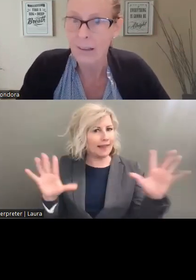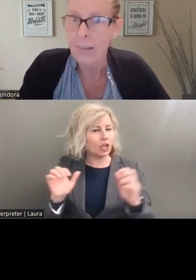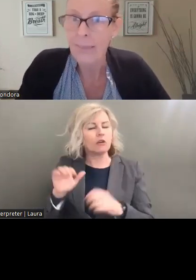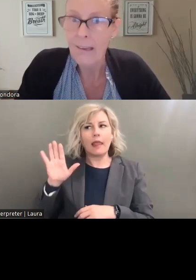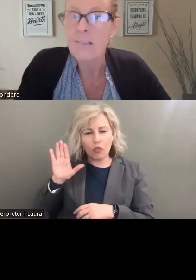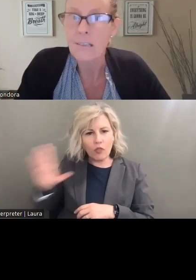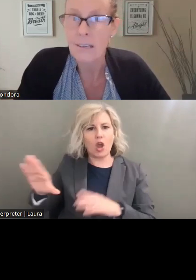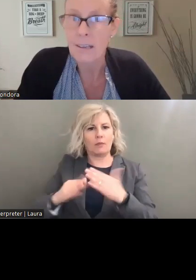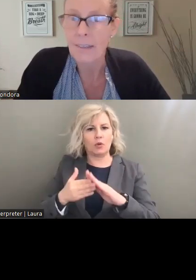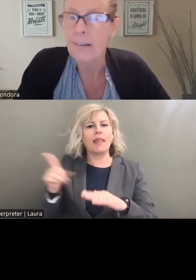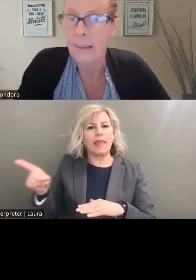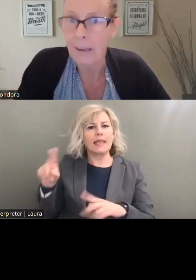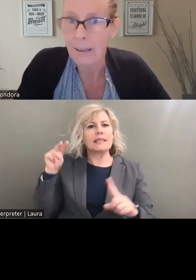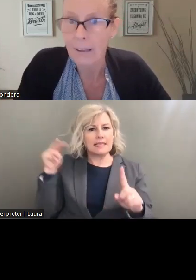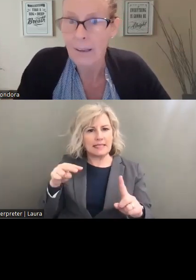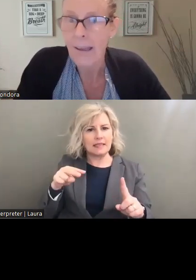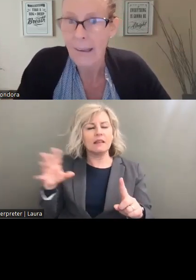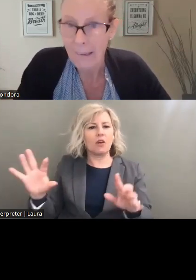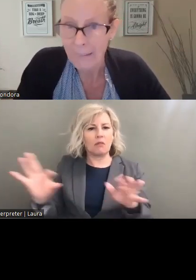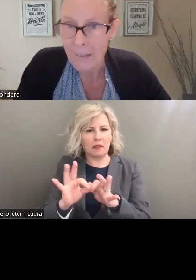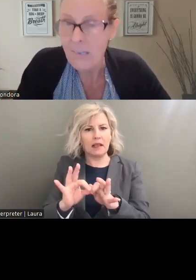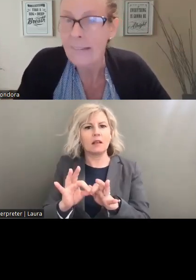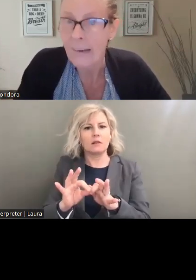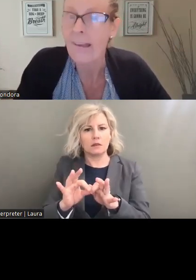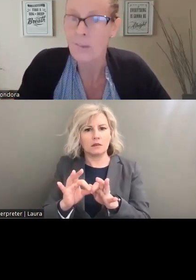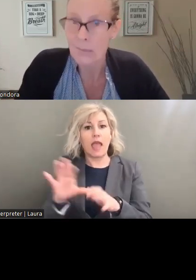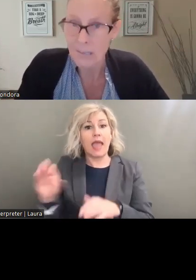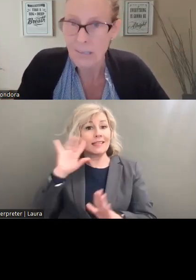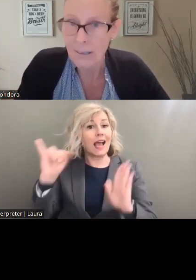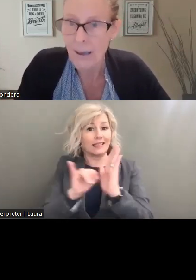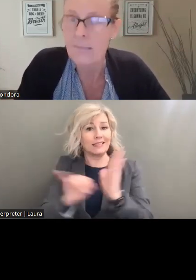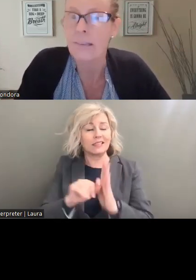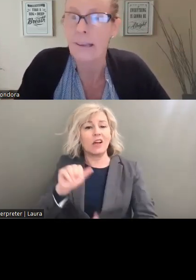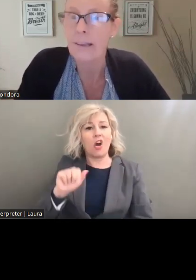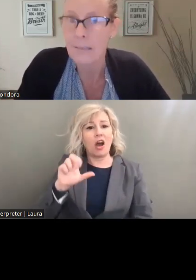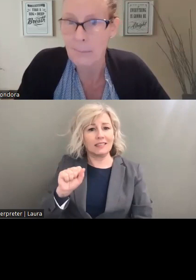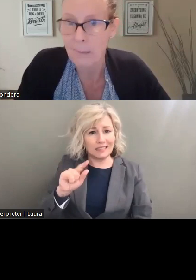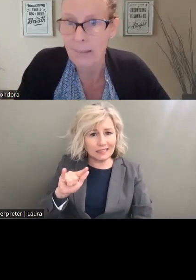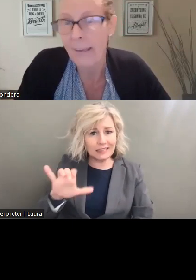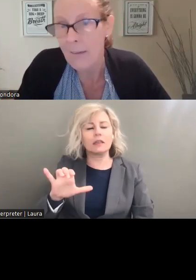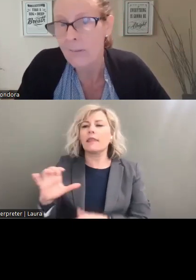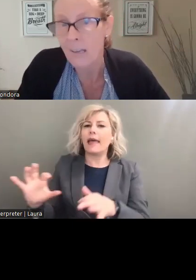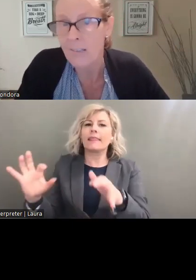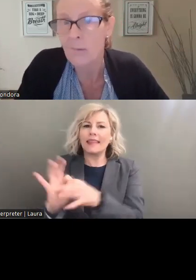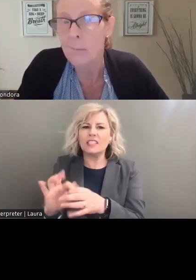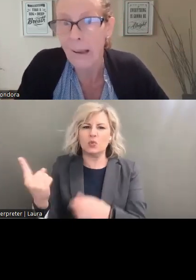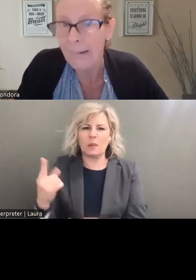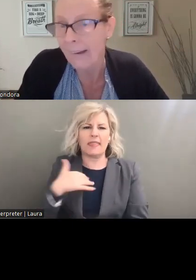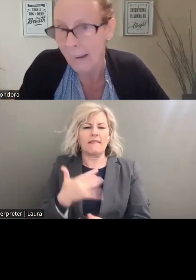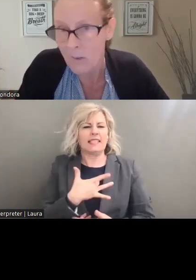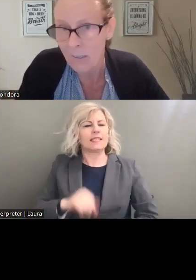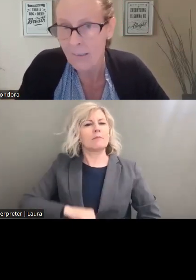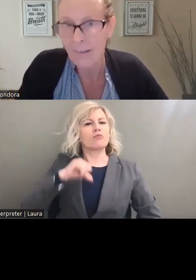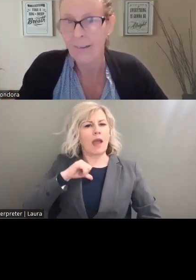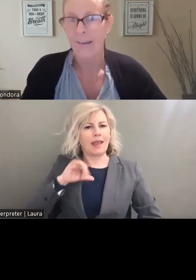community. They see their link and his identity as autistic as linking to something that they have a sense of pride